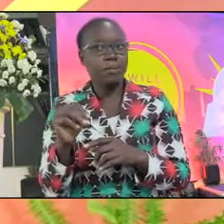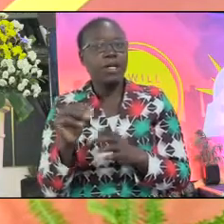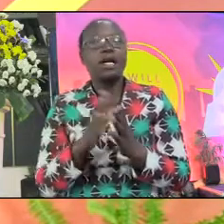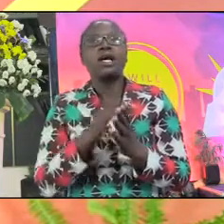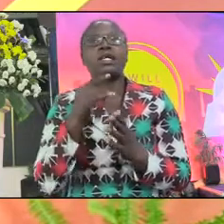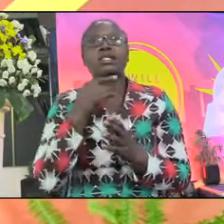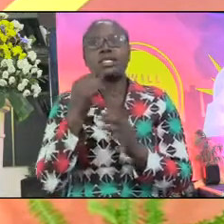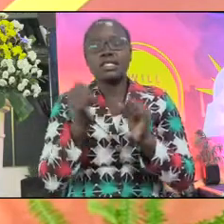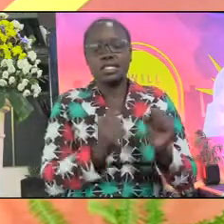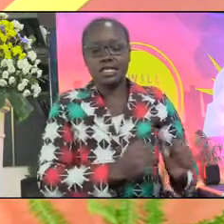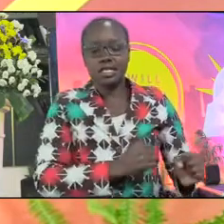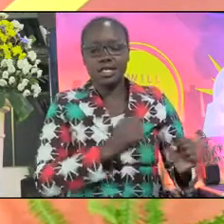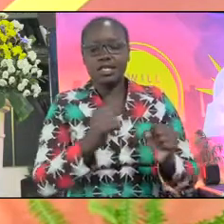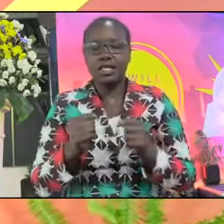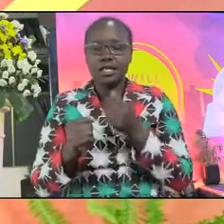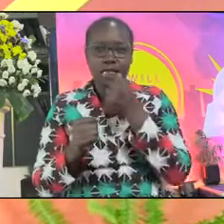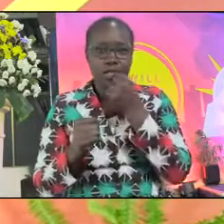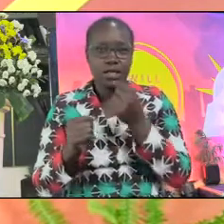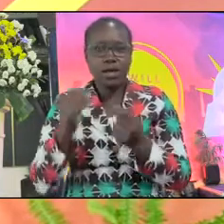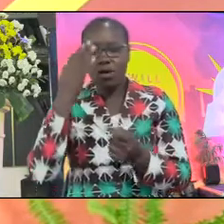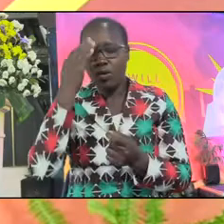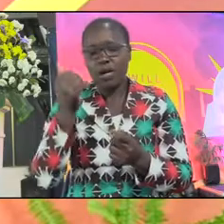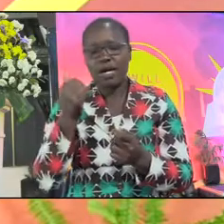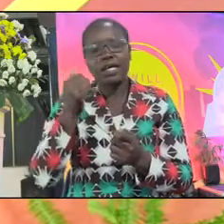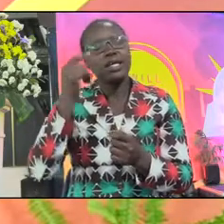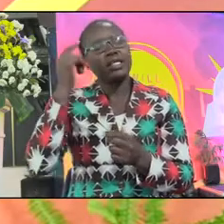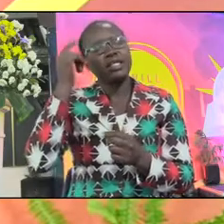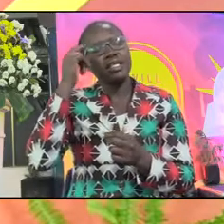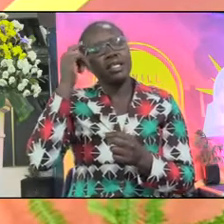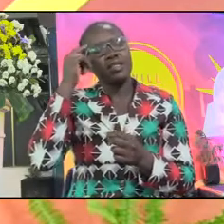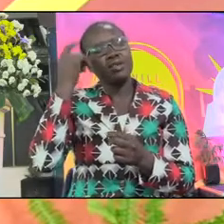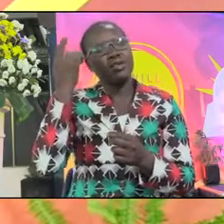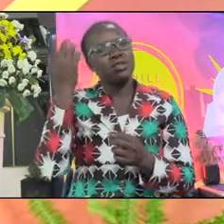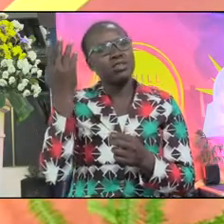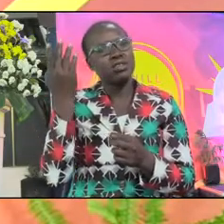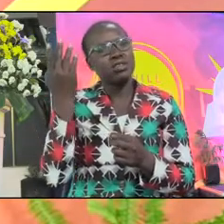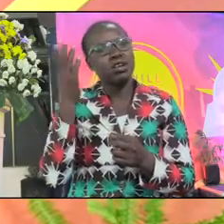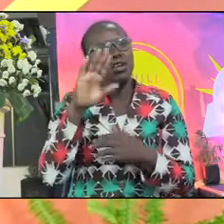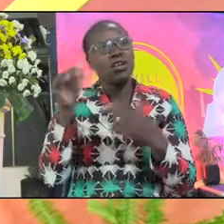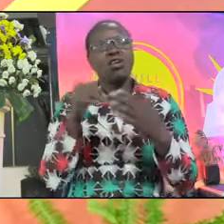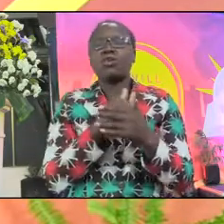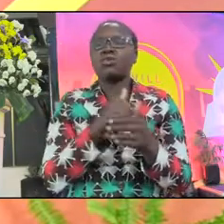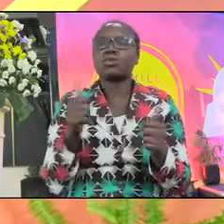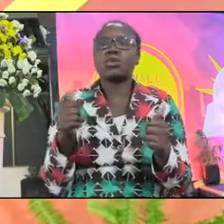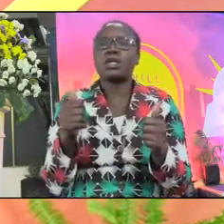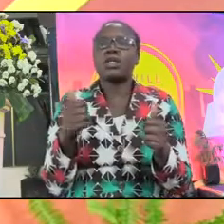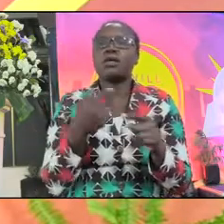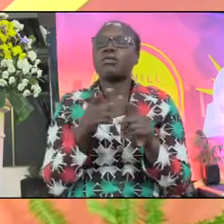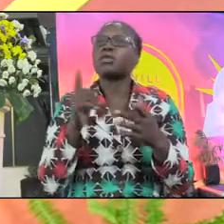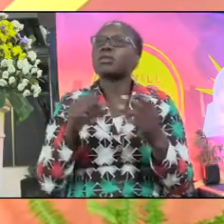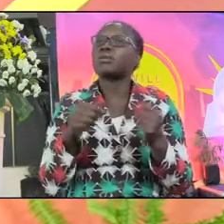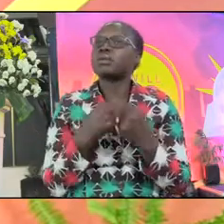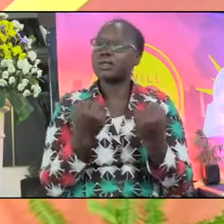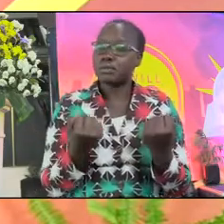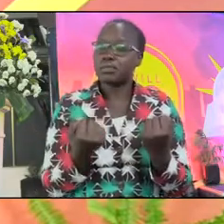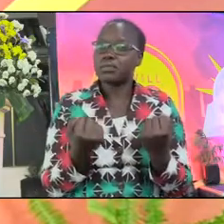they sailed because they thought all was well. But watch this.